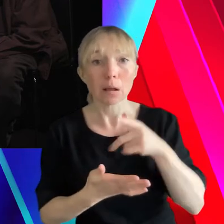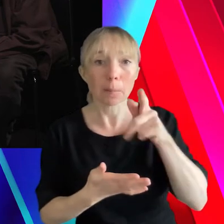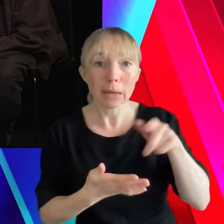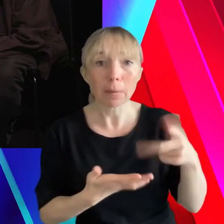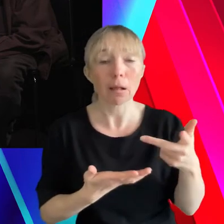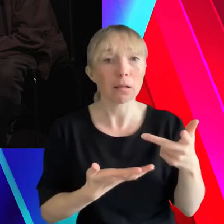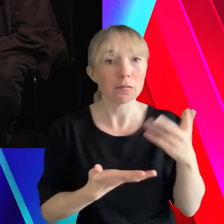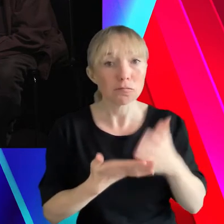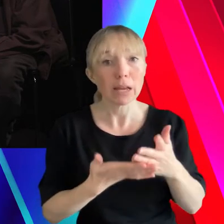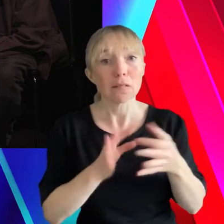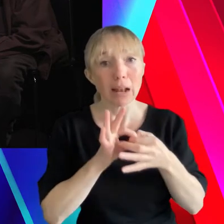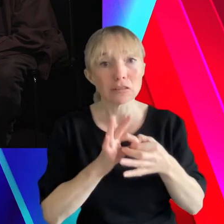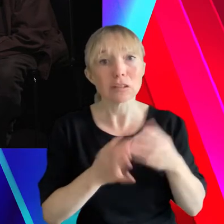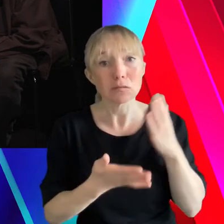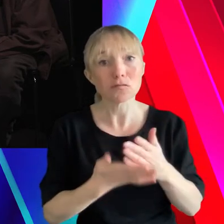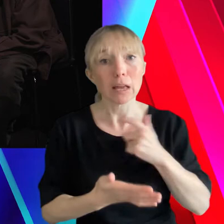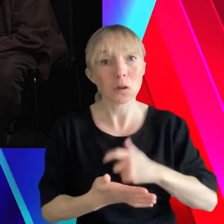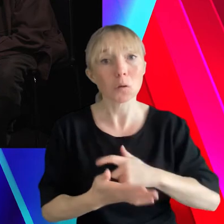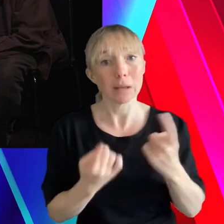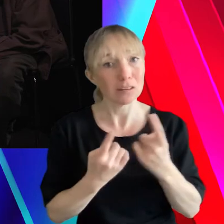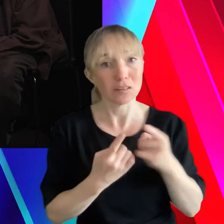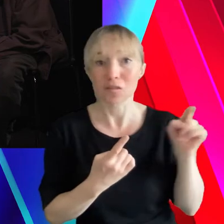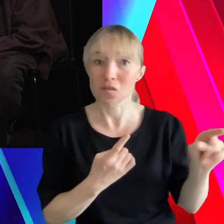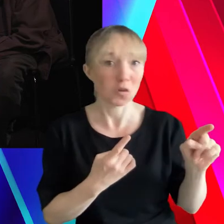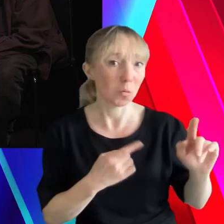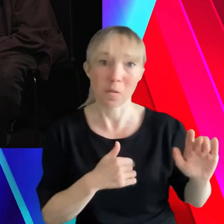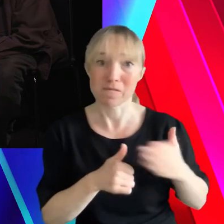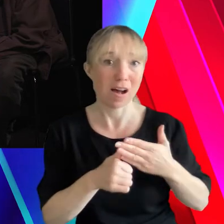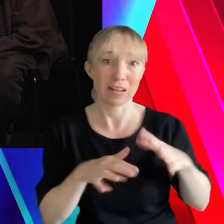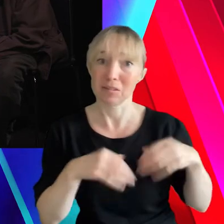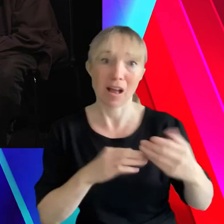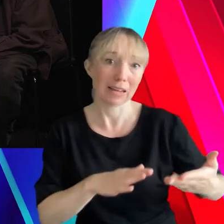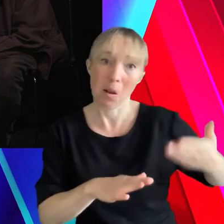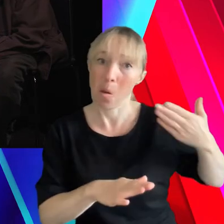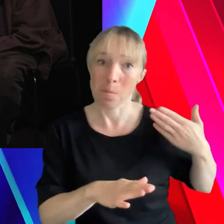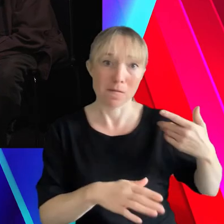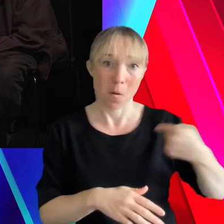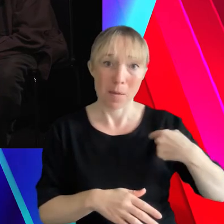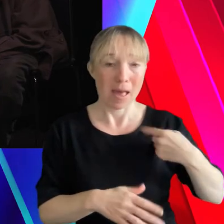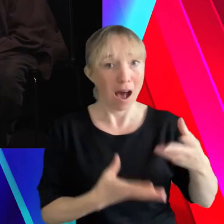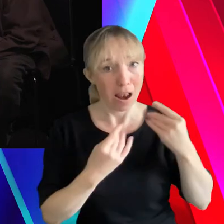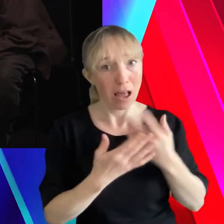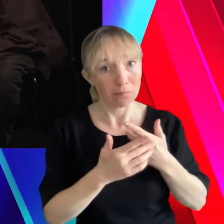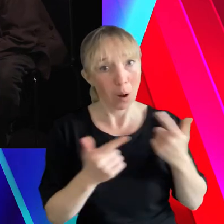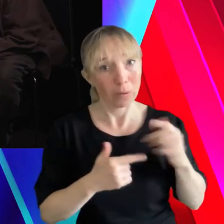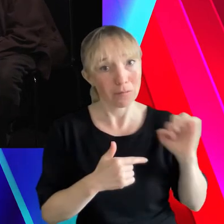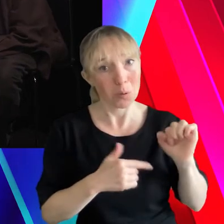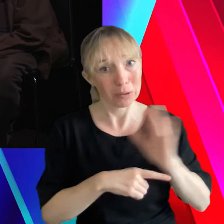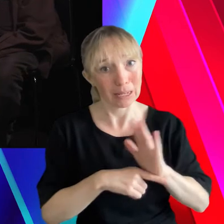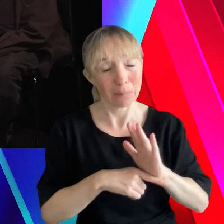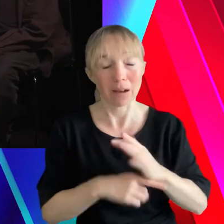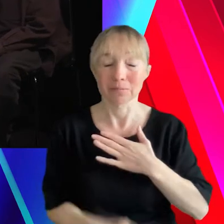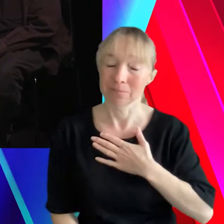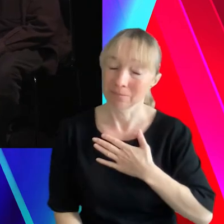human issues is something that you started long before me, and I learned a lot from your cinema. Well, I'm very flattered, thank you.